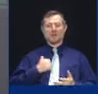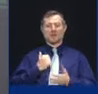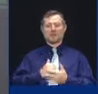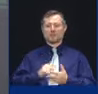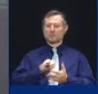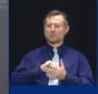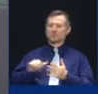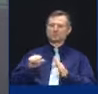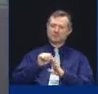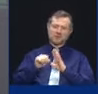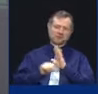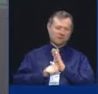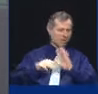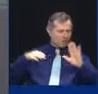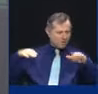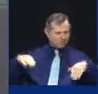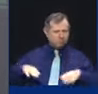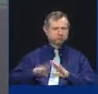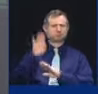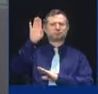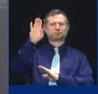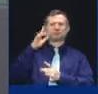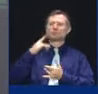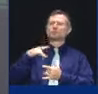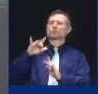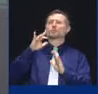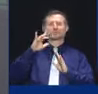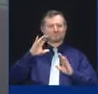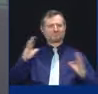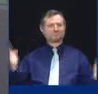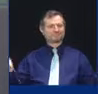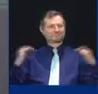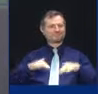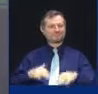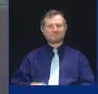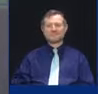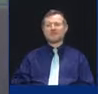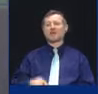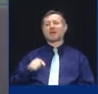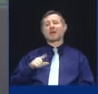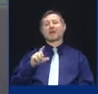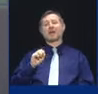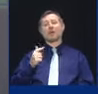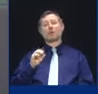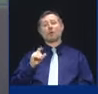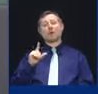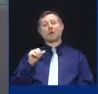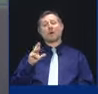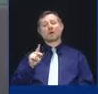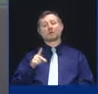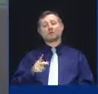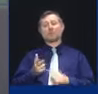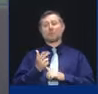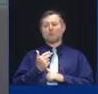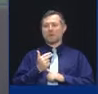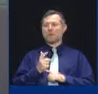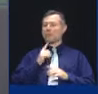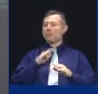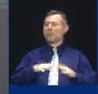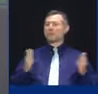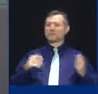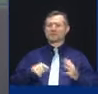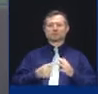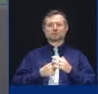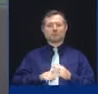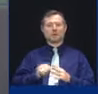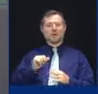tourism economy. Legoland Hotel is open for bookings as of August 6th, and when that opens, it will